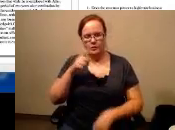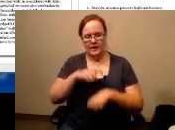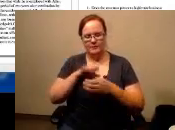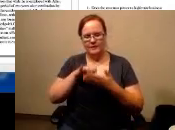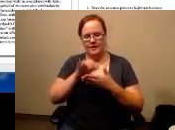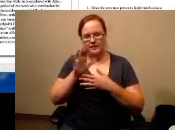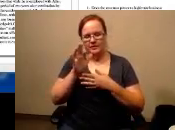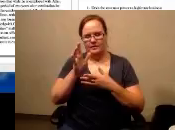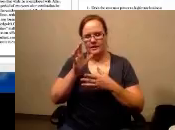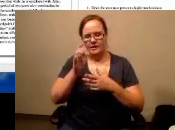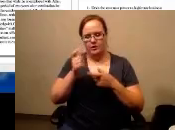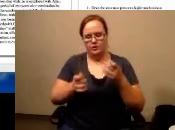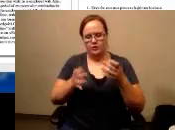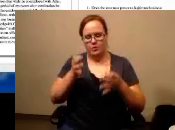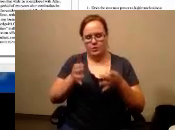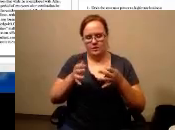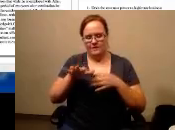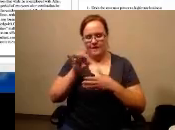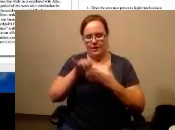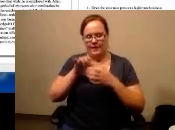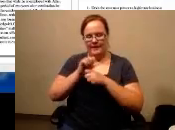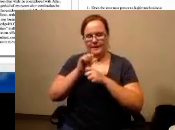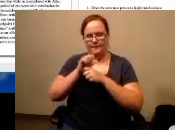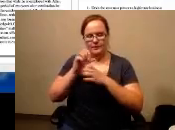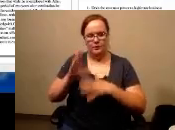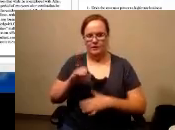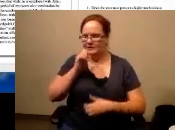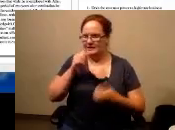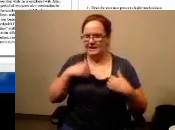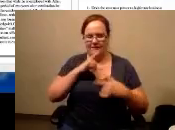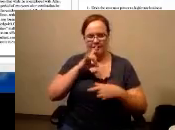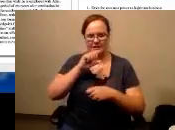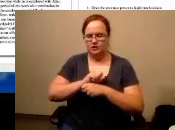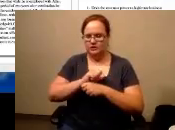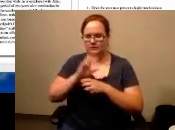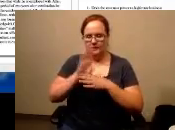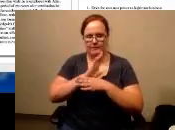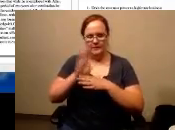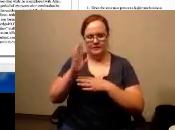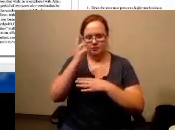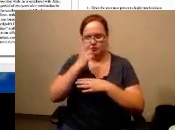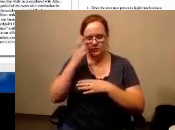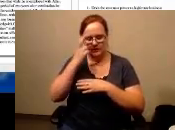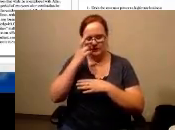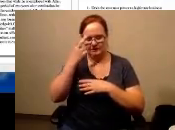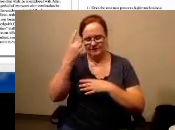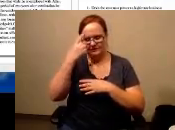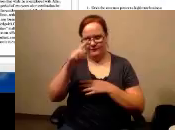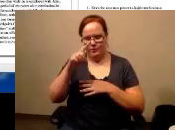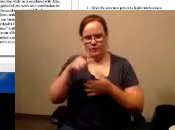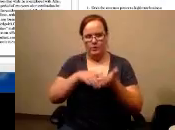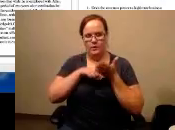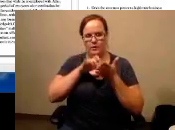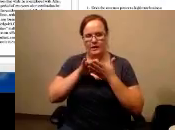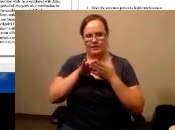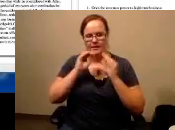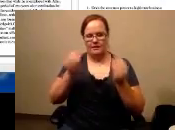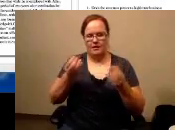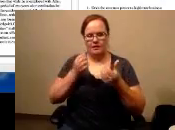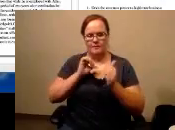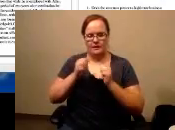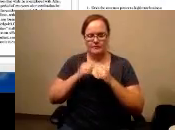found that the employer did not have a legitimate business reason for requiring the